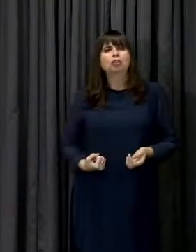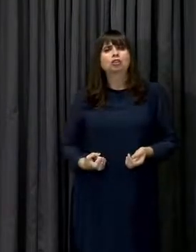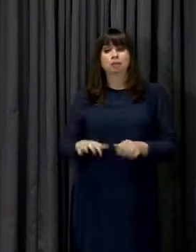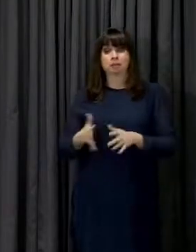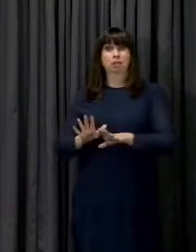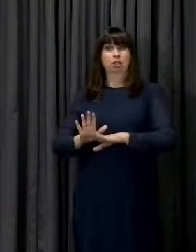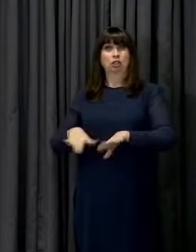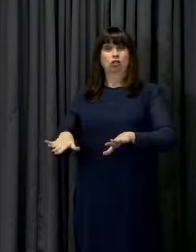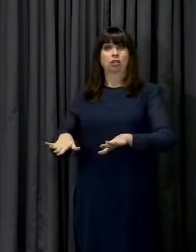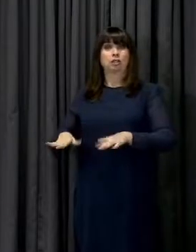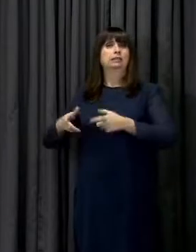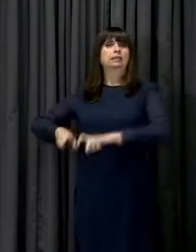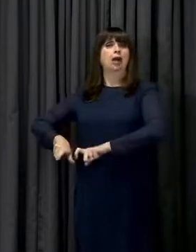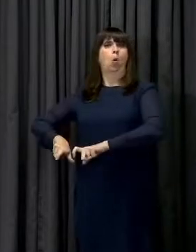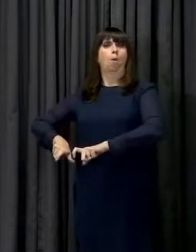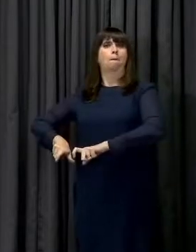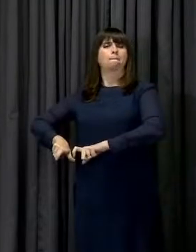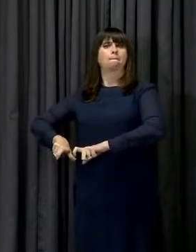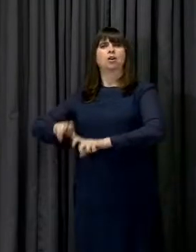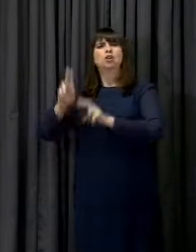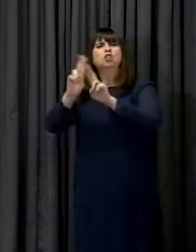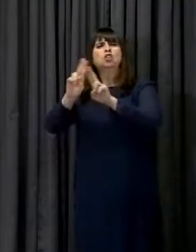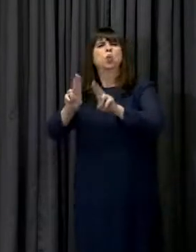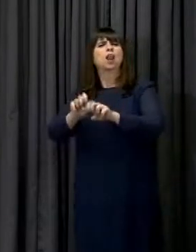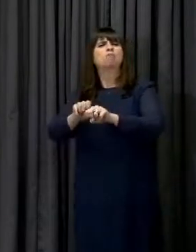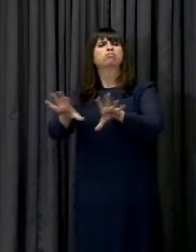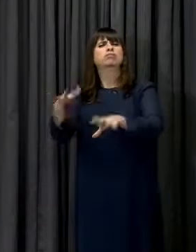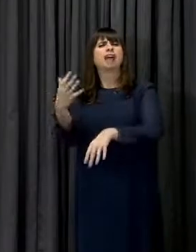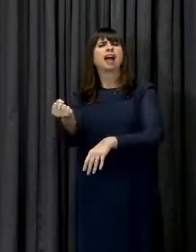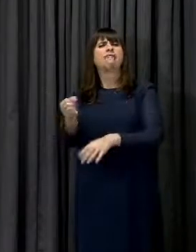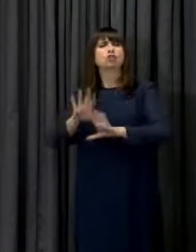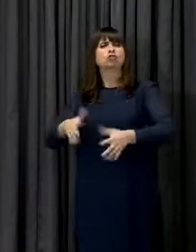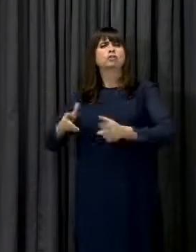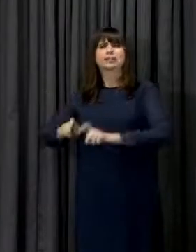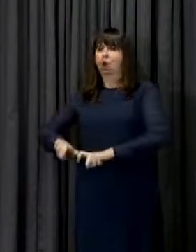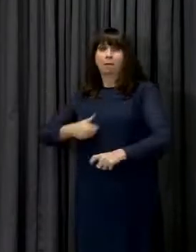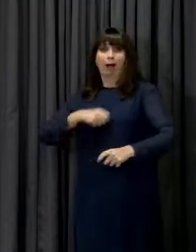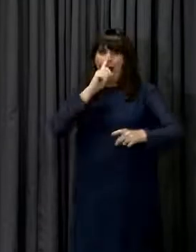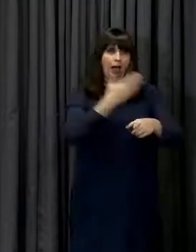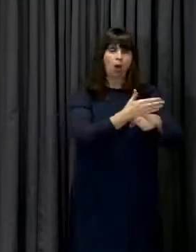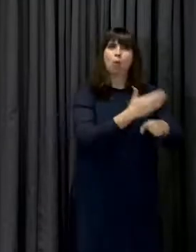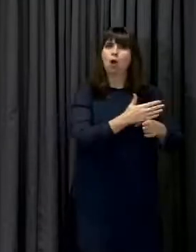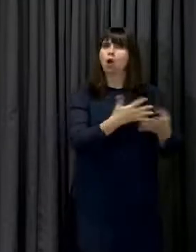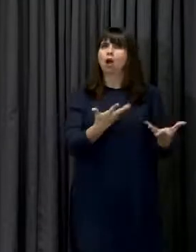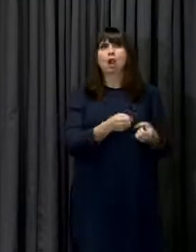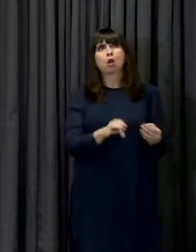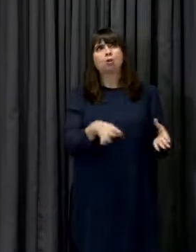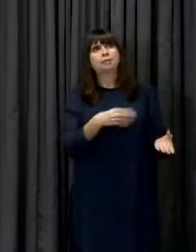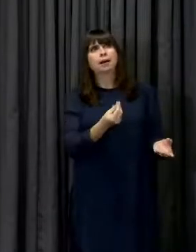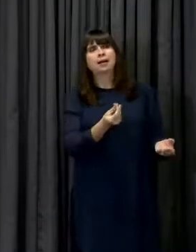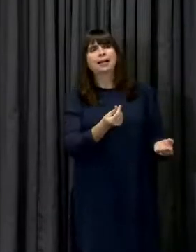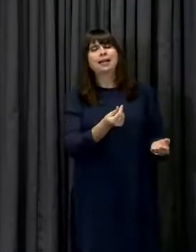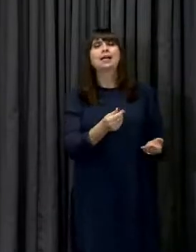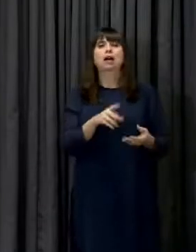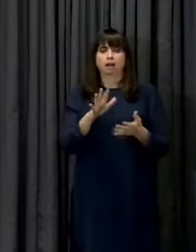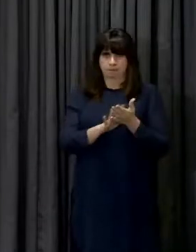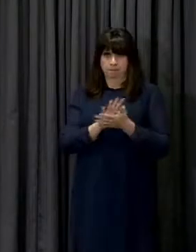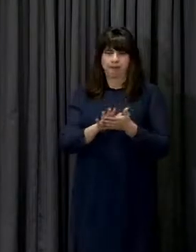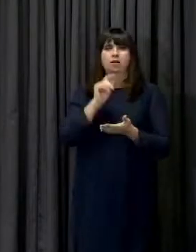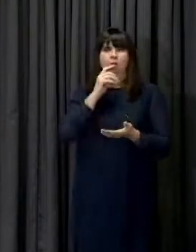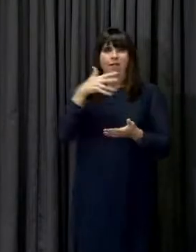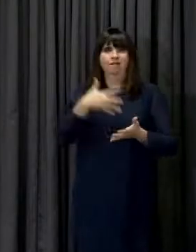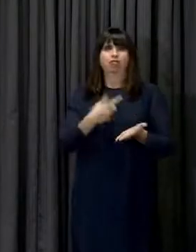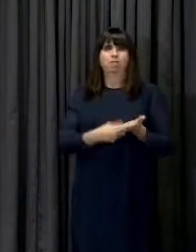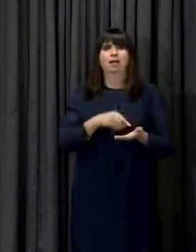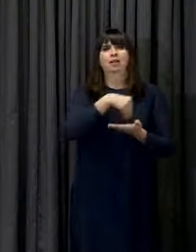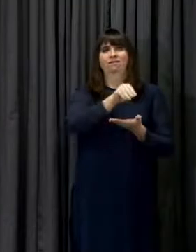who have to self-isolate because of an outbreak of coronavirus in their school or childcare setting. This will provide parents and carers on